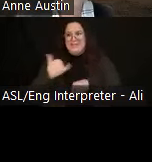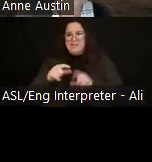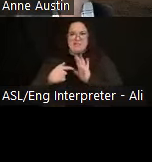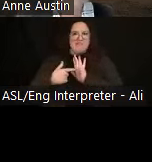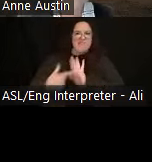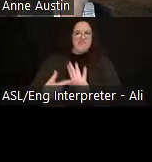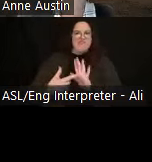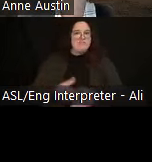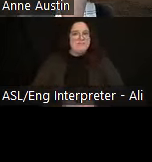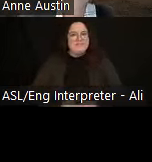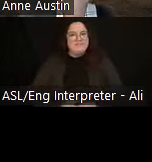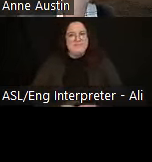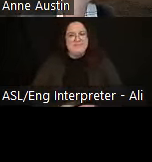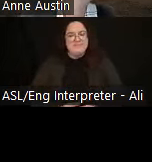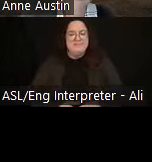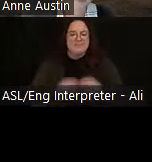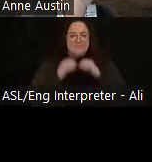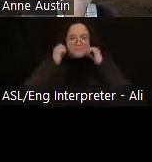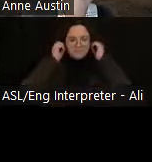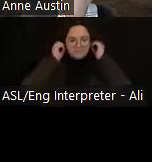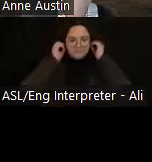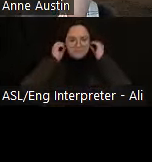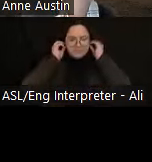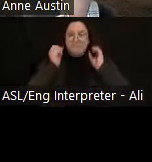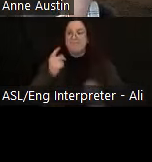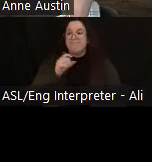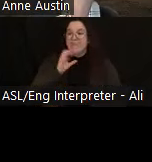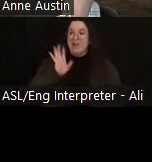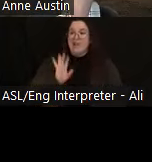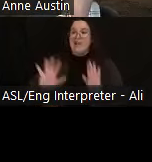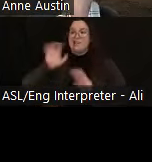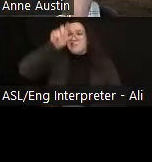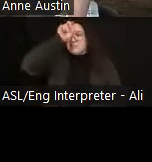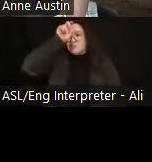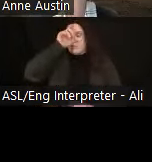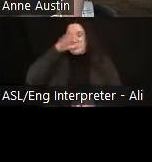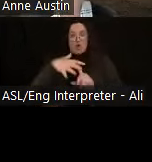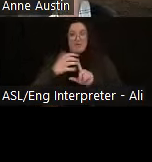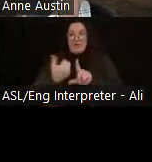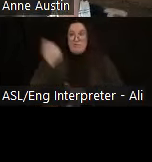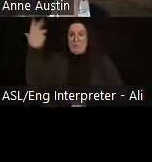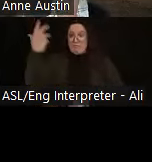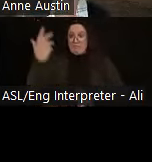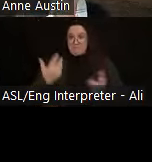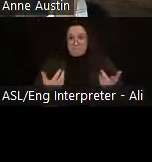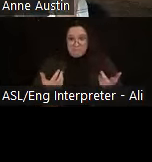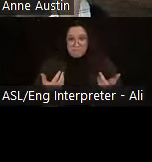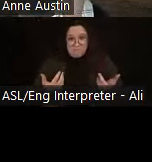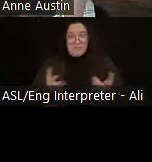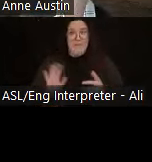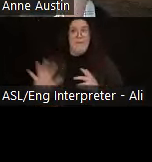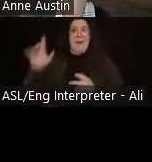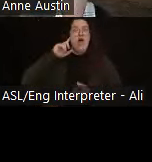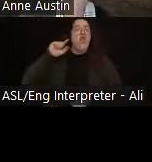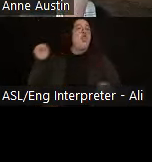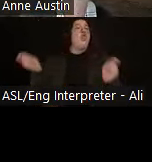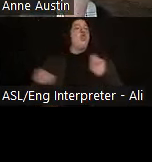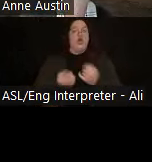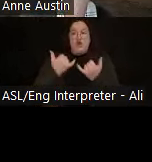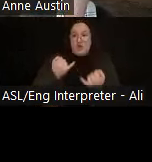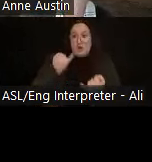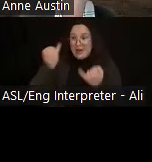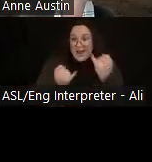This takes ancient Egypt out of its context and distorts the past by projecting modern ideas prevalent